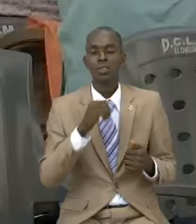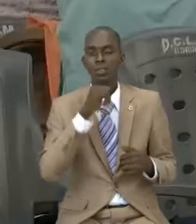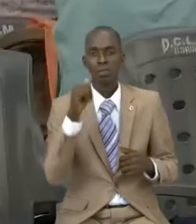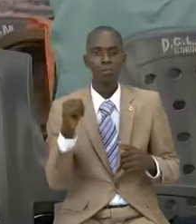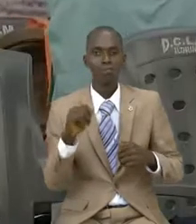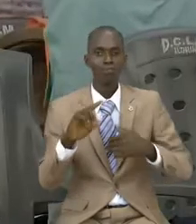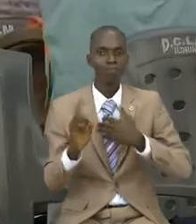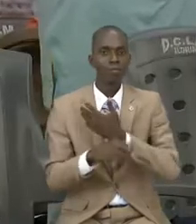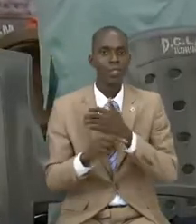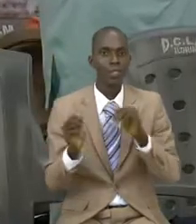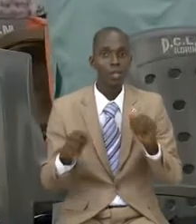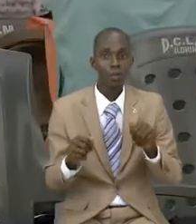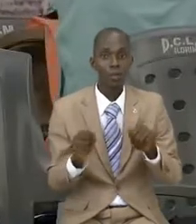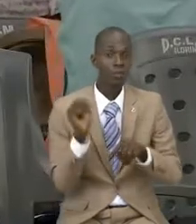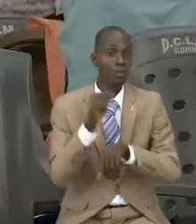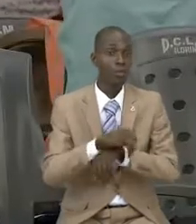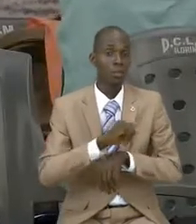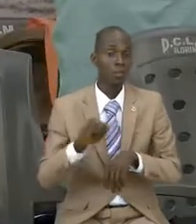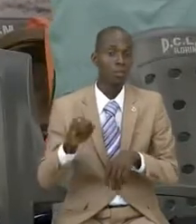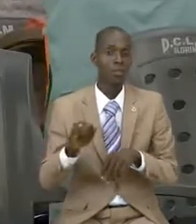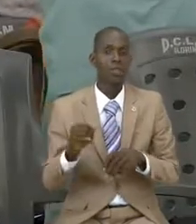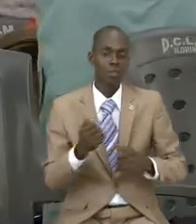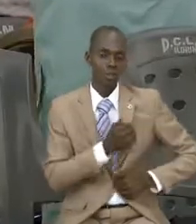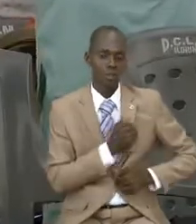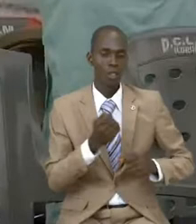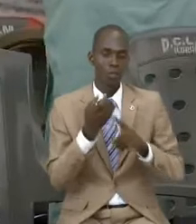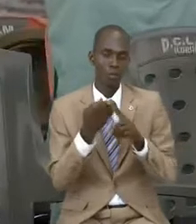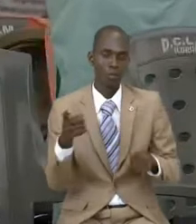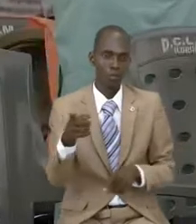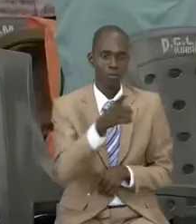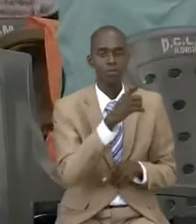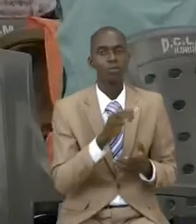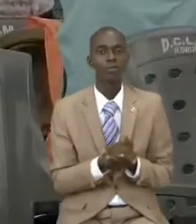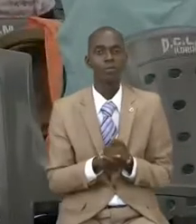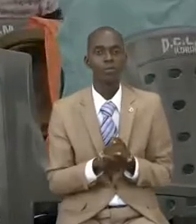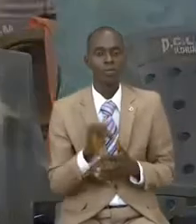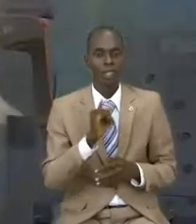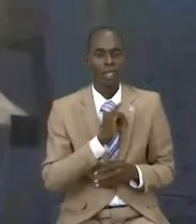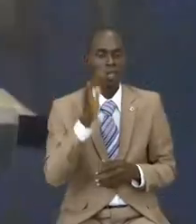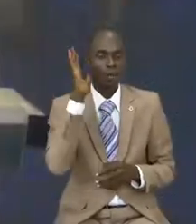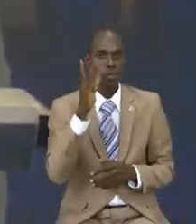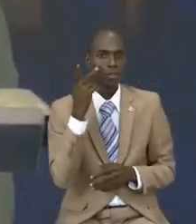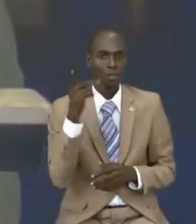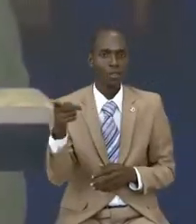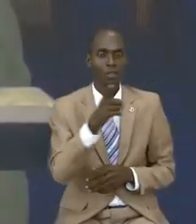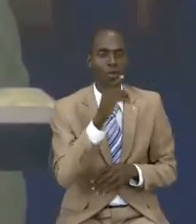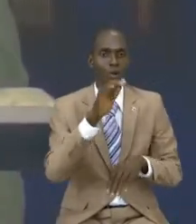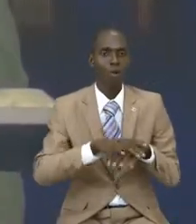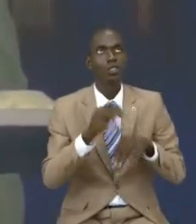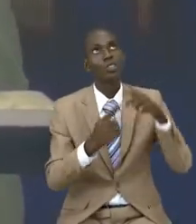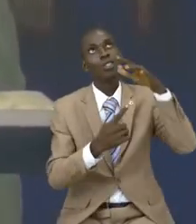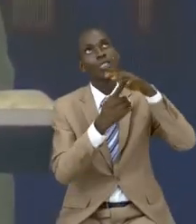unbeatable soldier out of you. I'll see you on the top of the